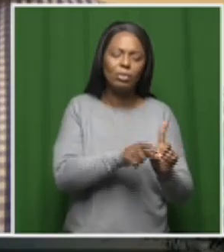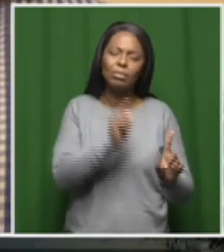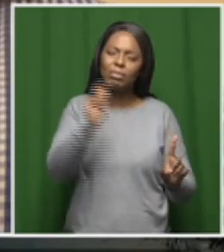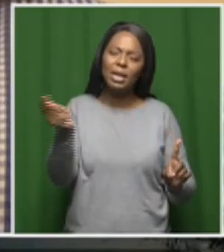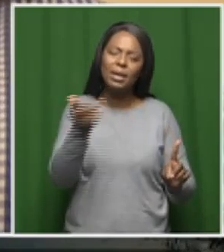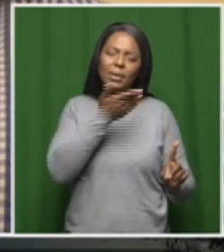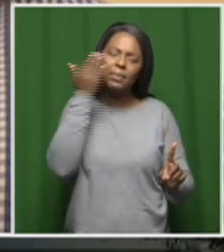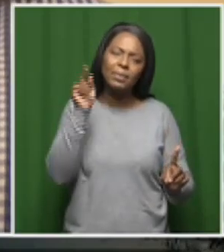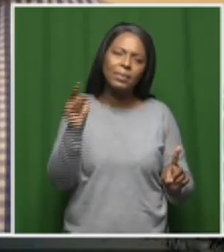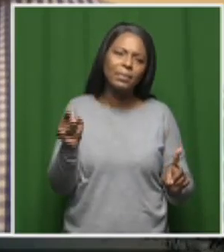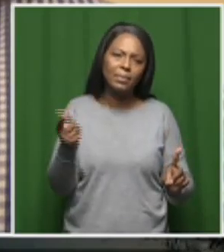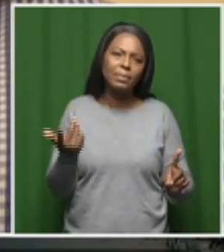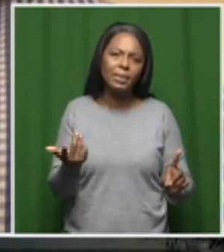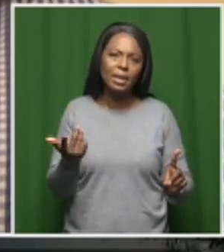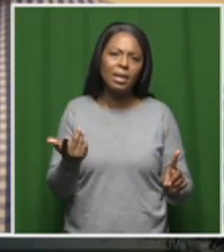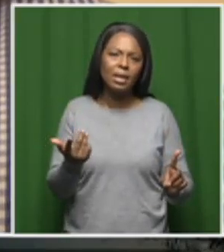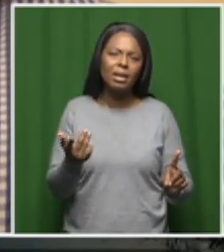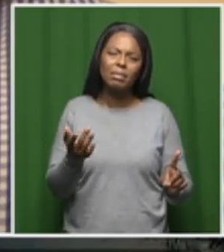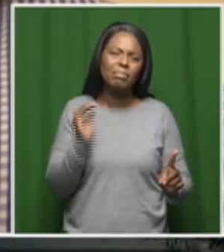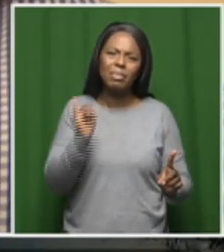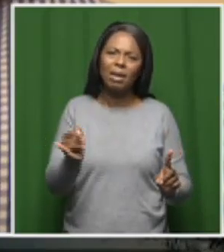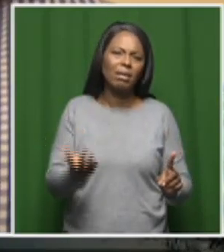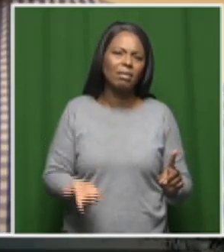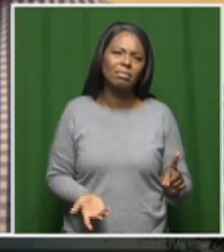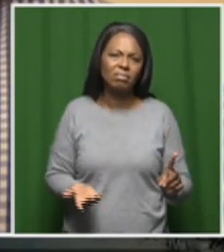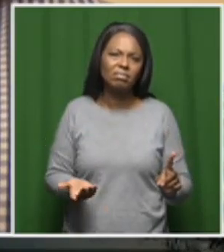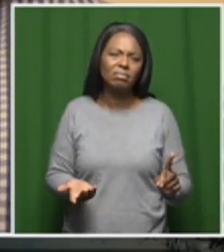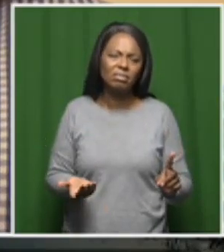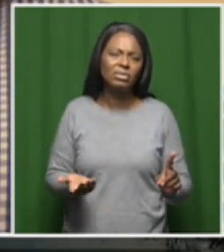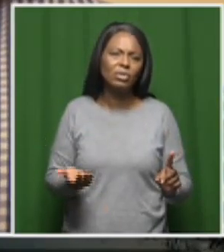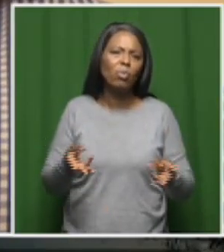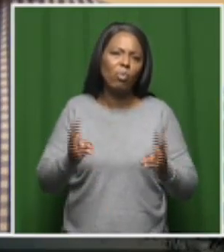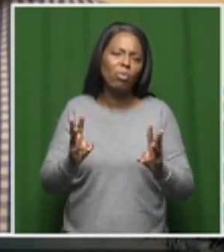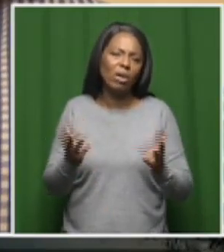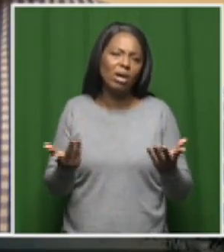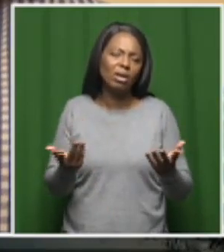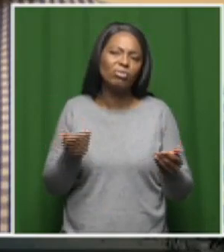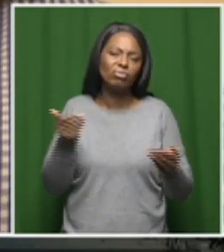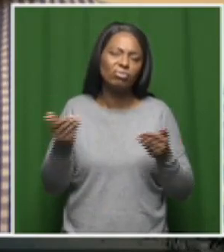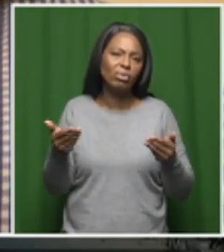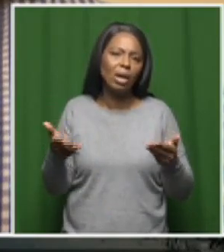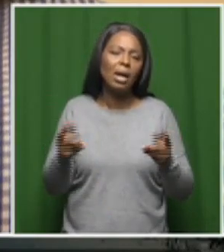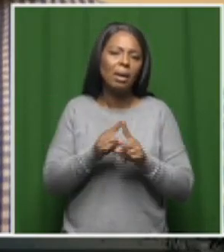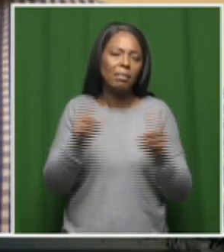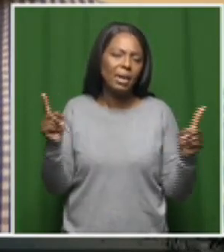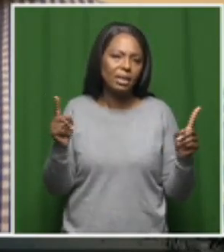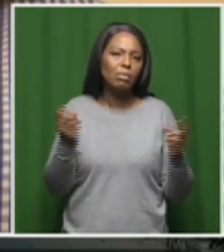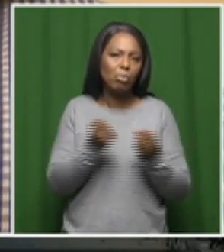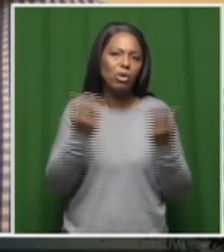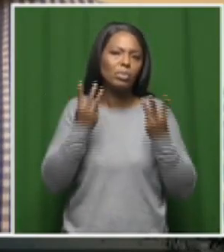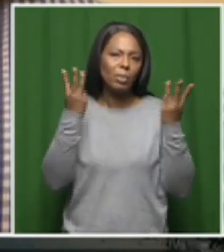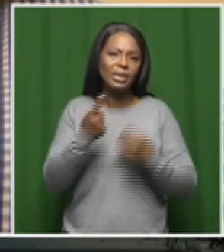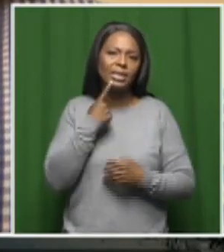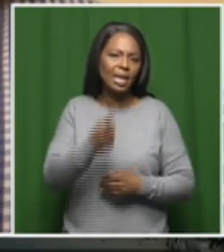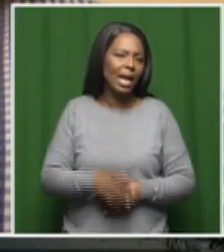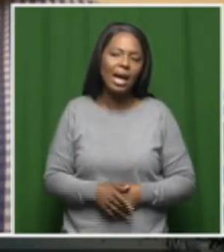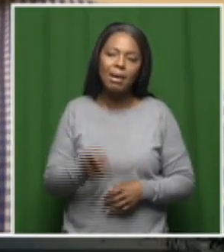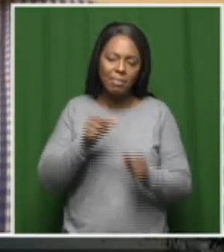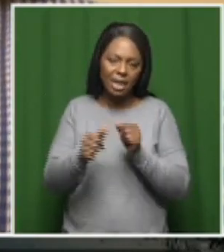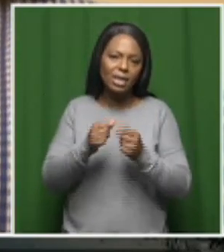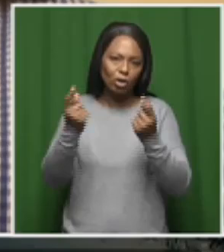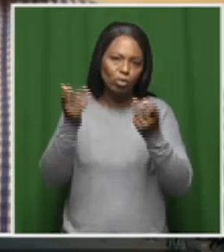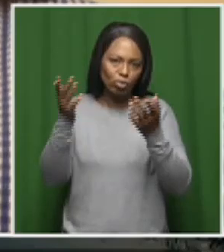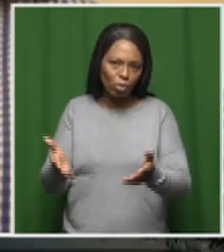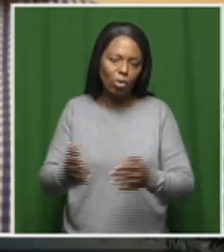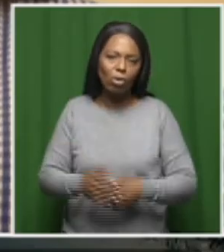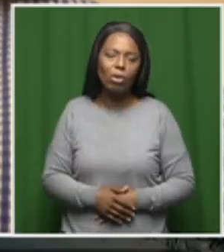it's an aggressive way and means of handling it. Although a lot of people are saying this is what you need to do. So it's not that you're getting